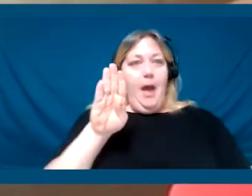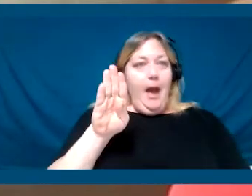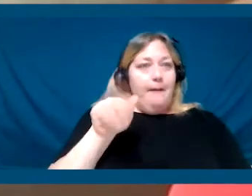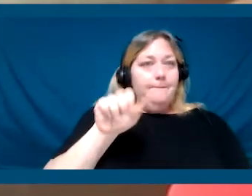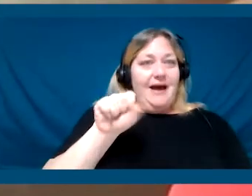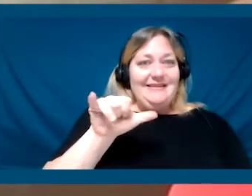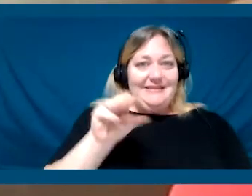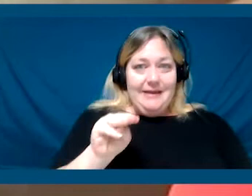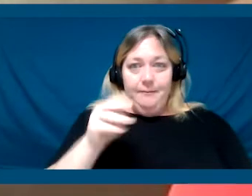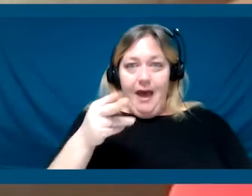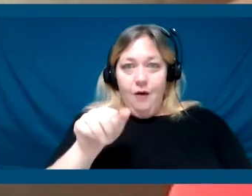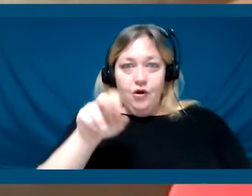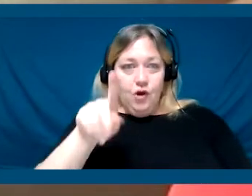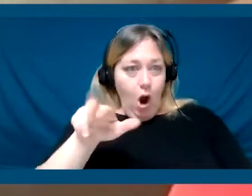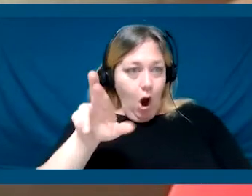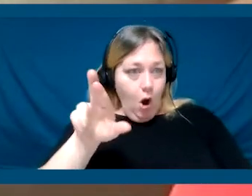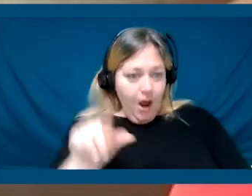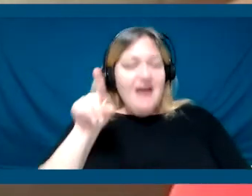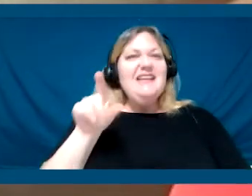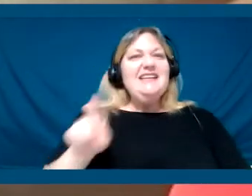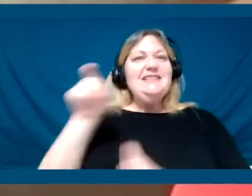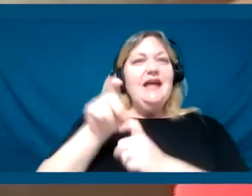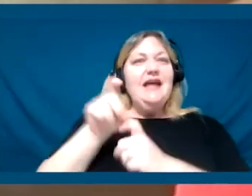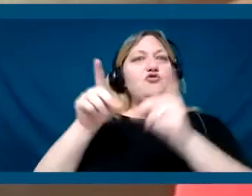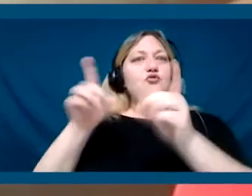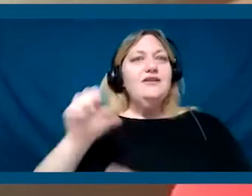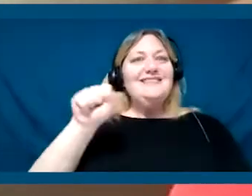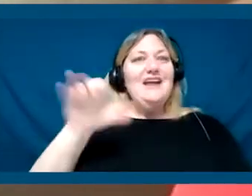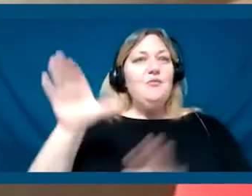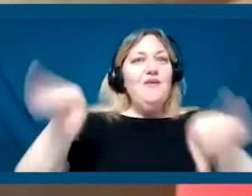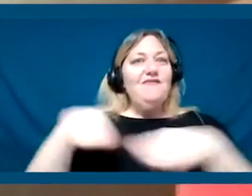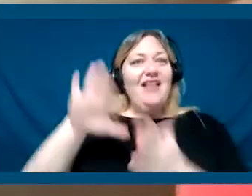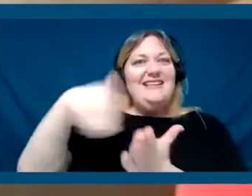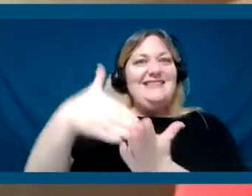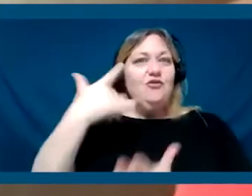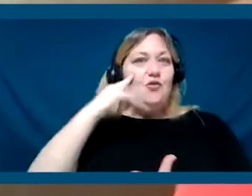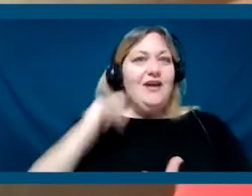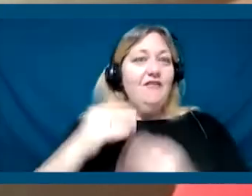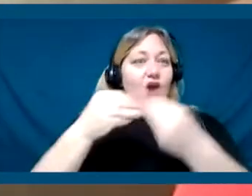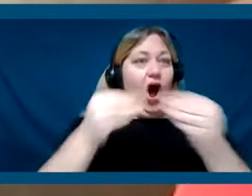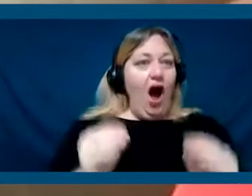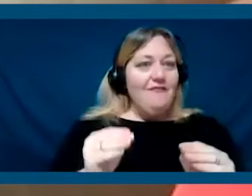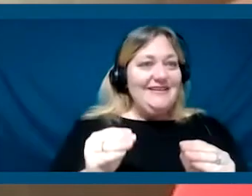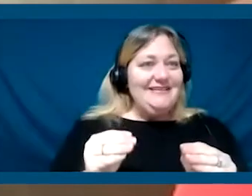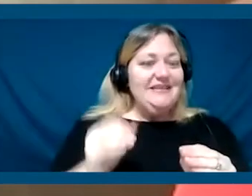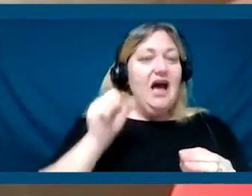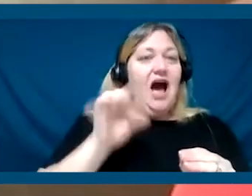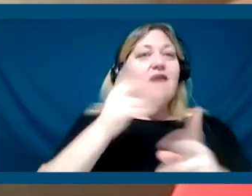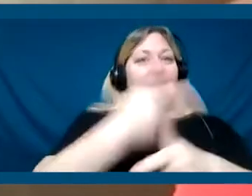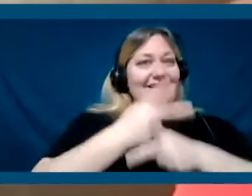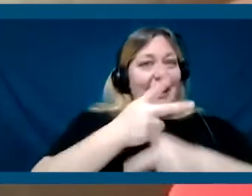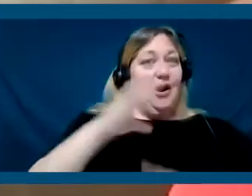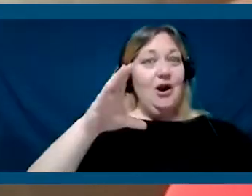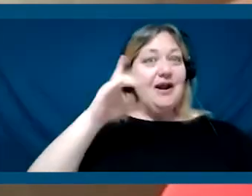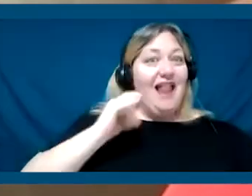El-Kara is the executive director of Sacramento Valley Central California Office of CARE